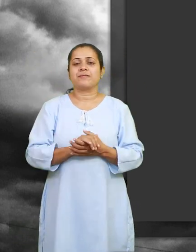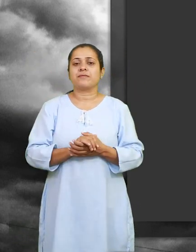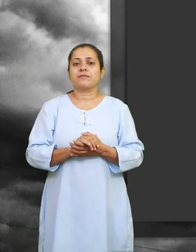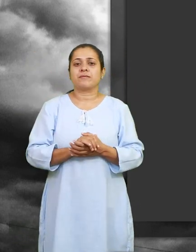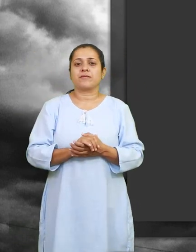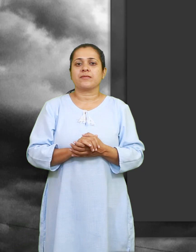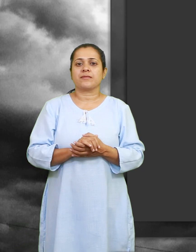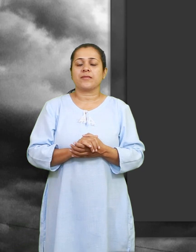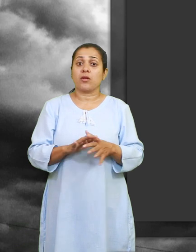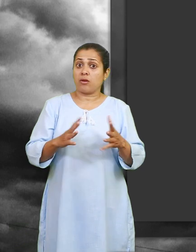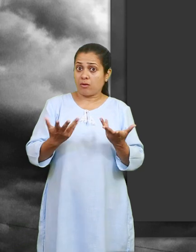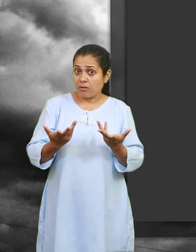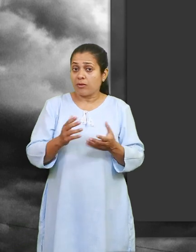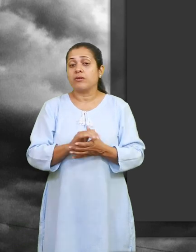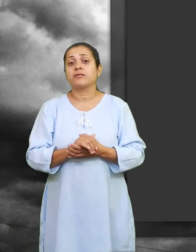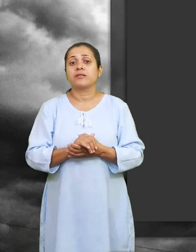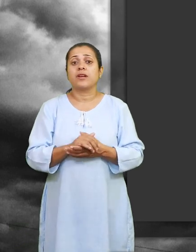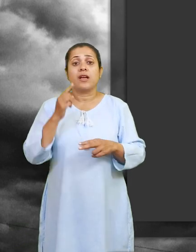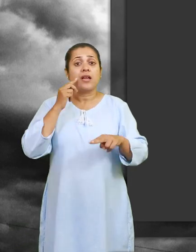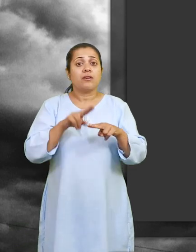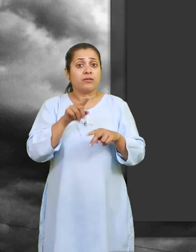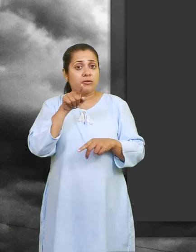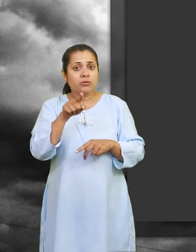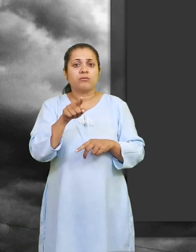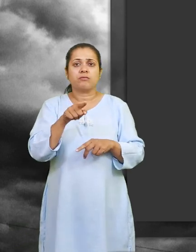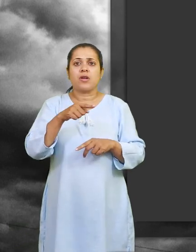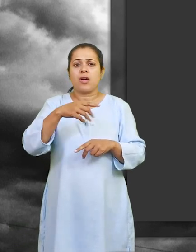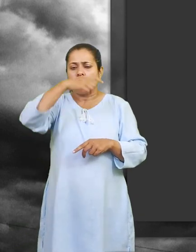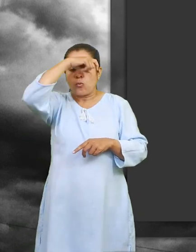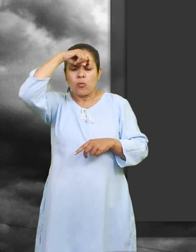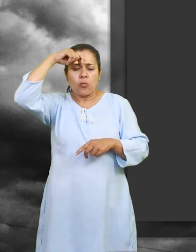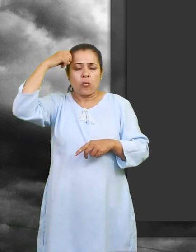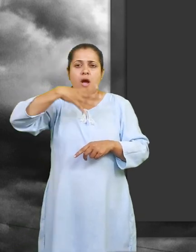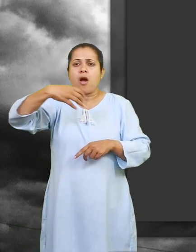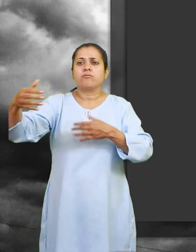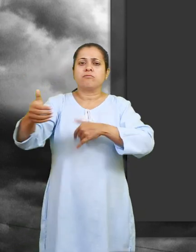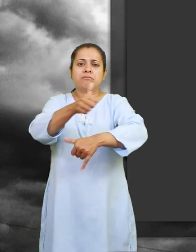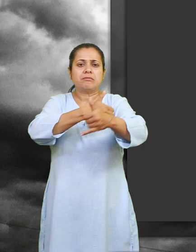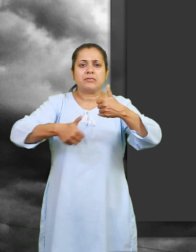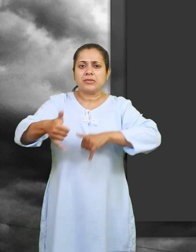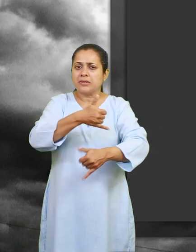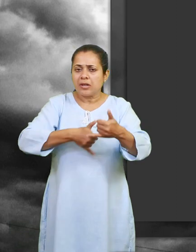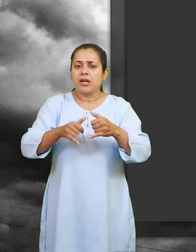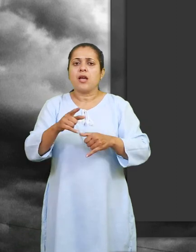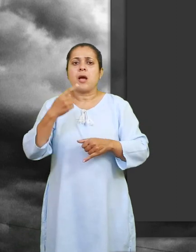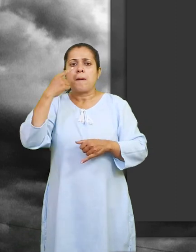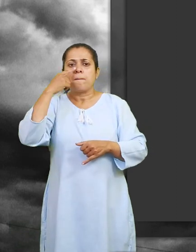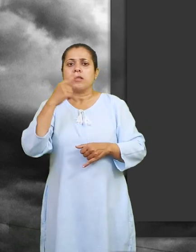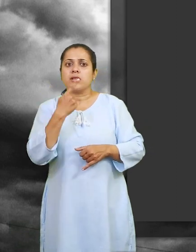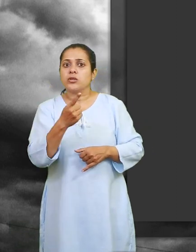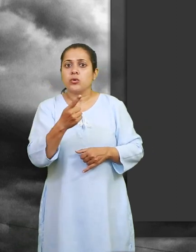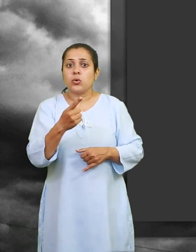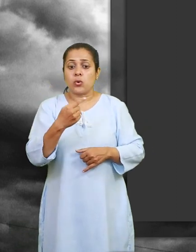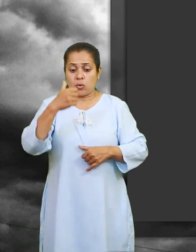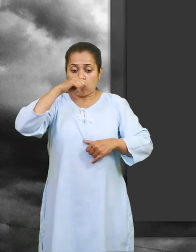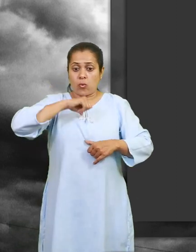umbrella. Or if you are playing in hot summer afternoon, then your mother will say you will